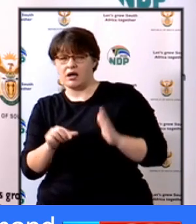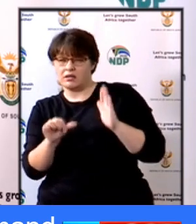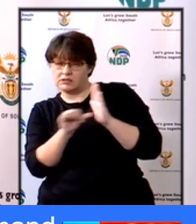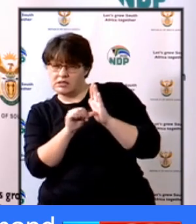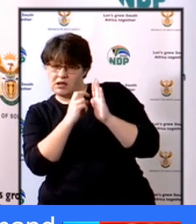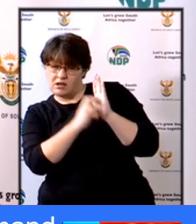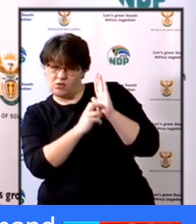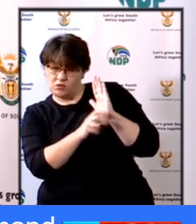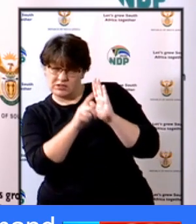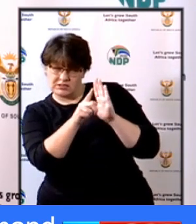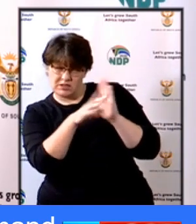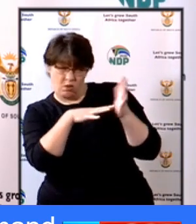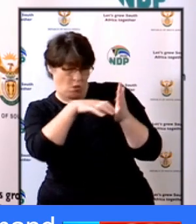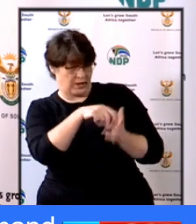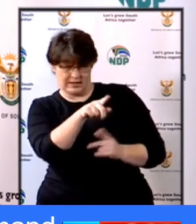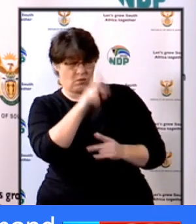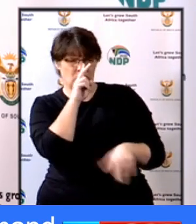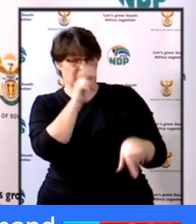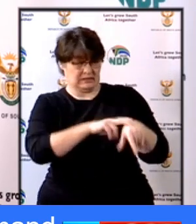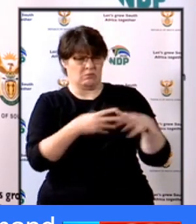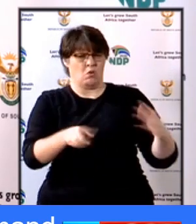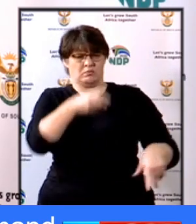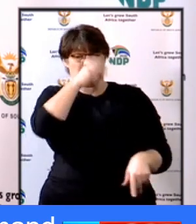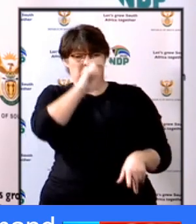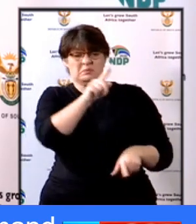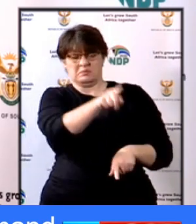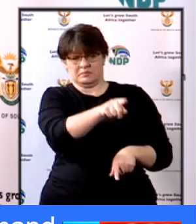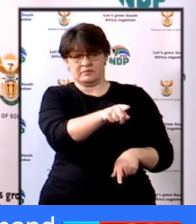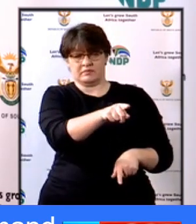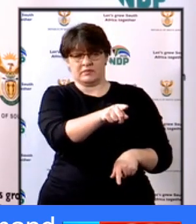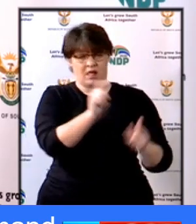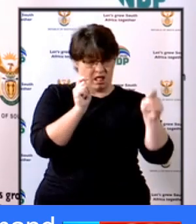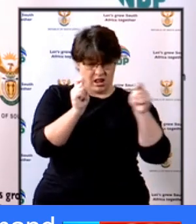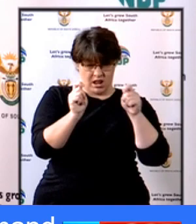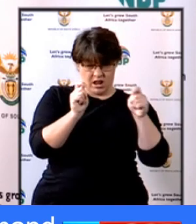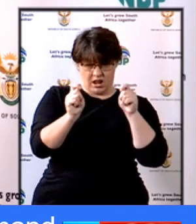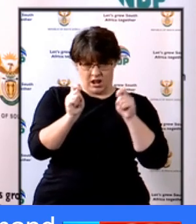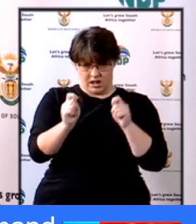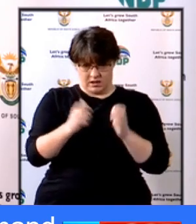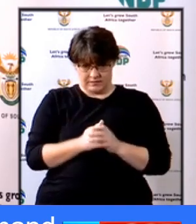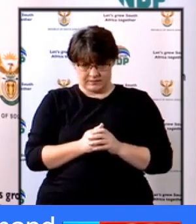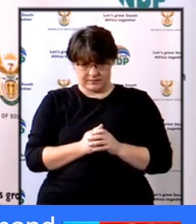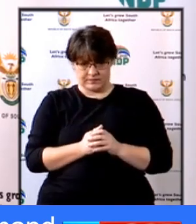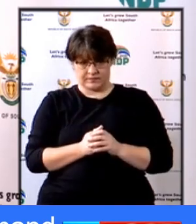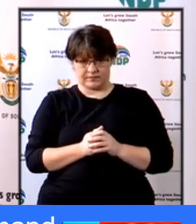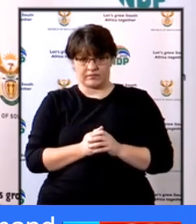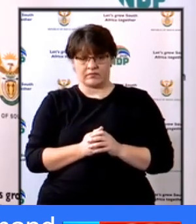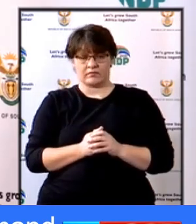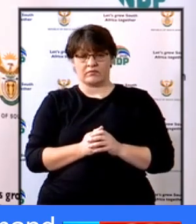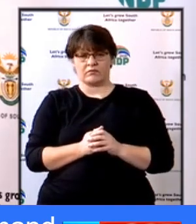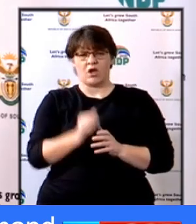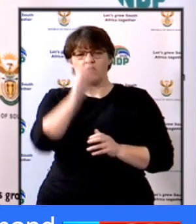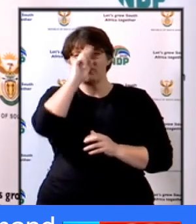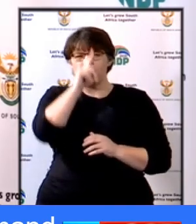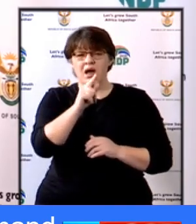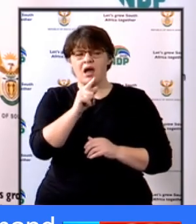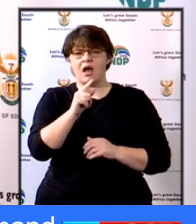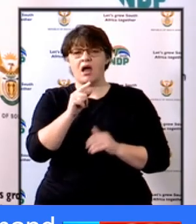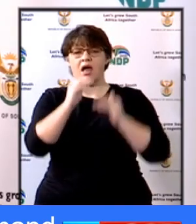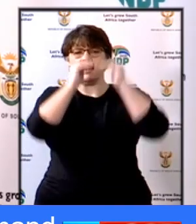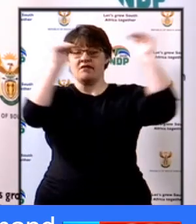protocols weak and they need to be strengthened? If level 5 and to some extent level